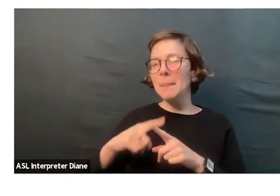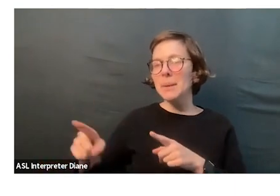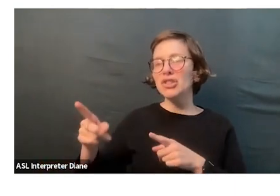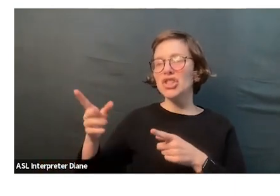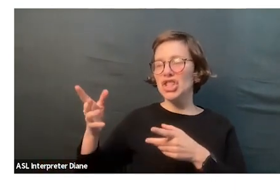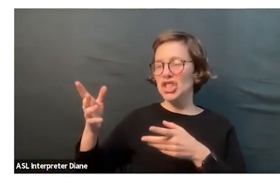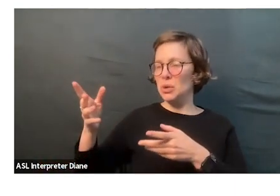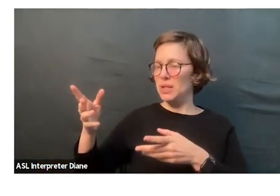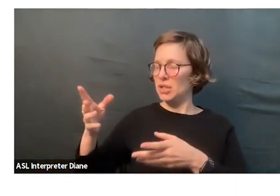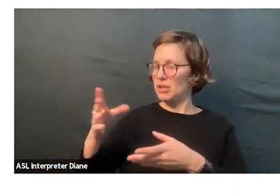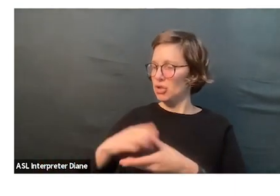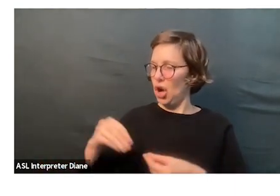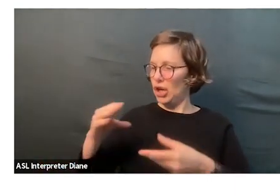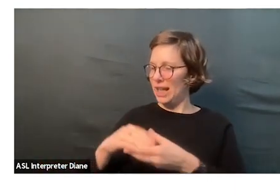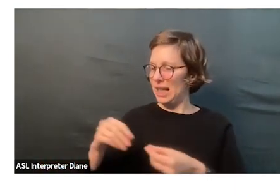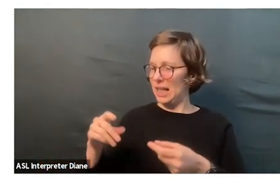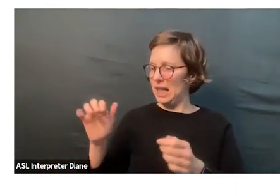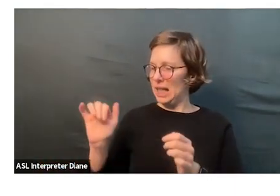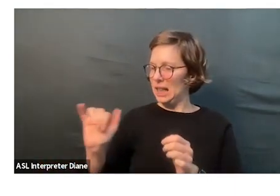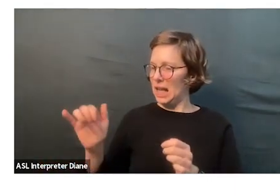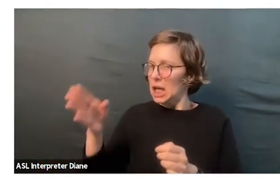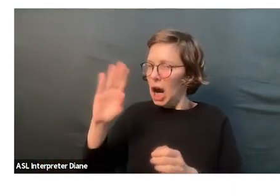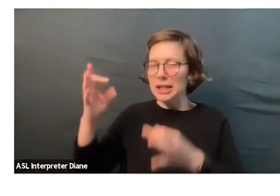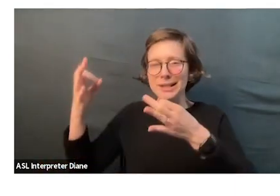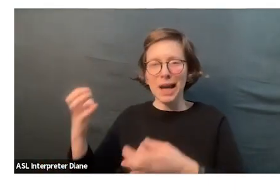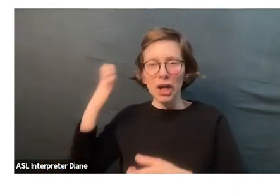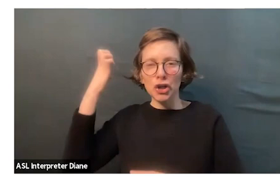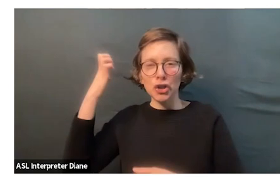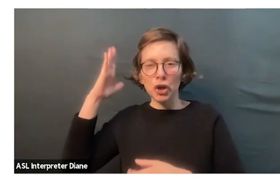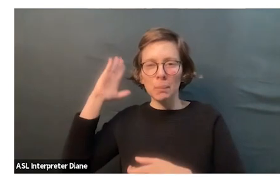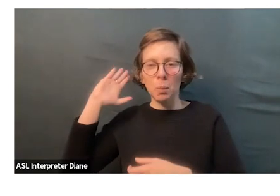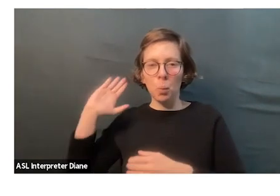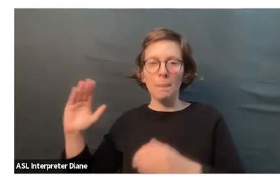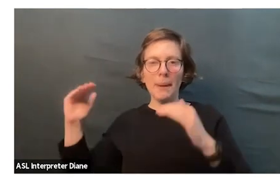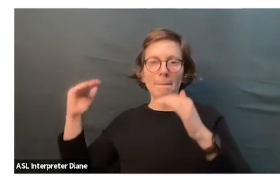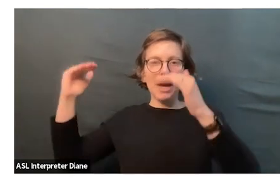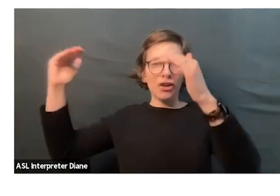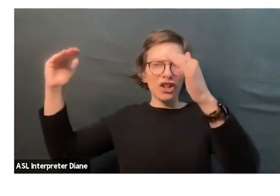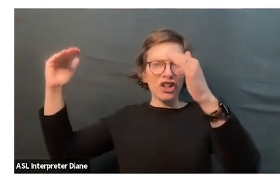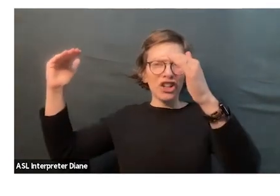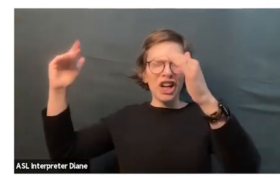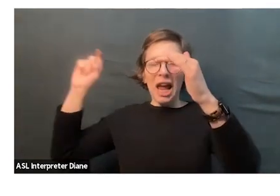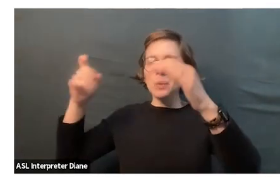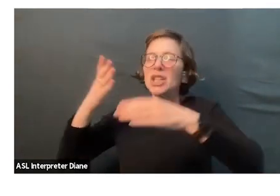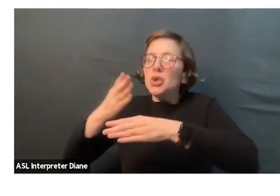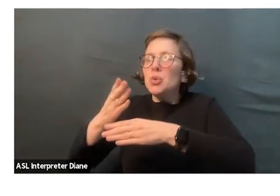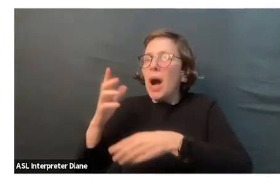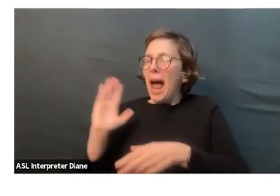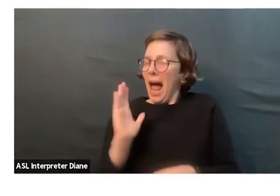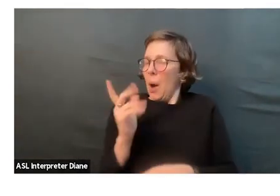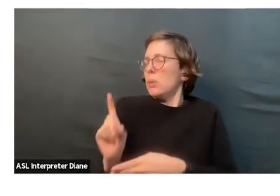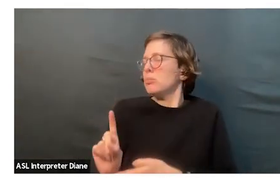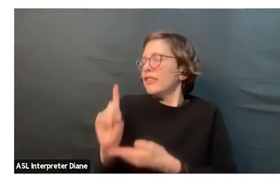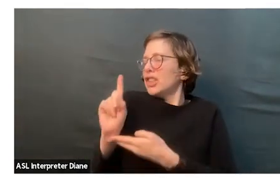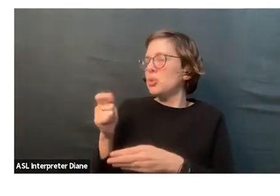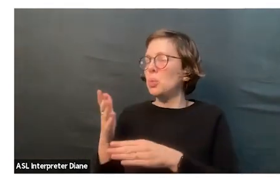So again, going back to systemic design and change. And so the idea that